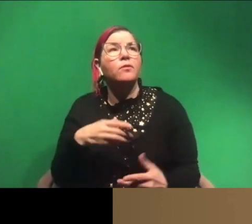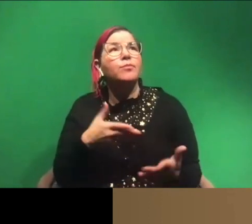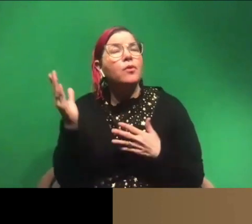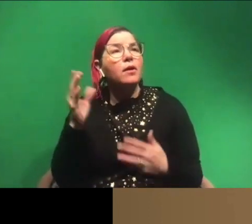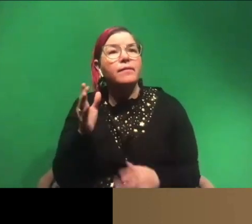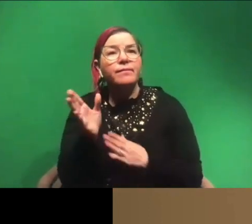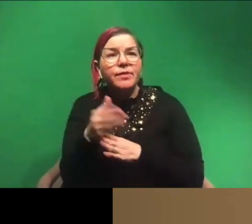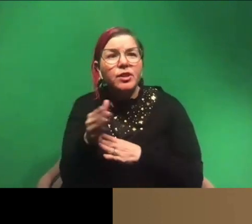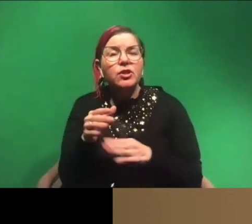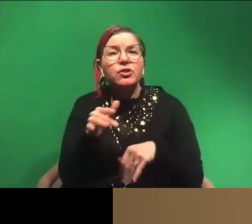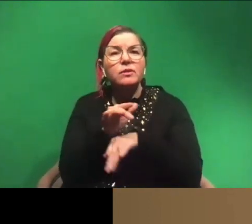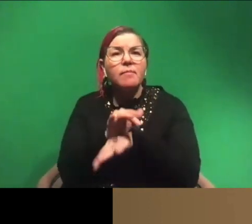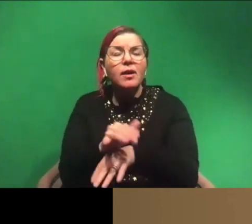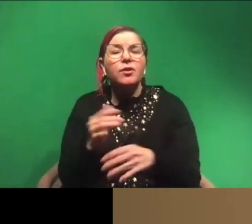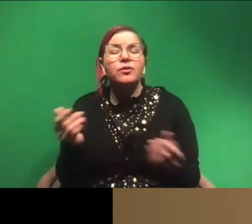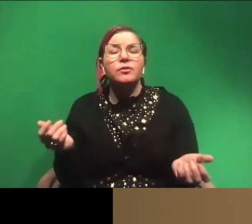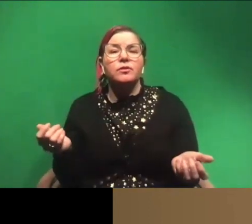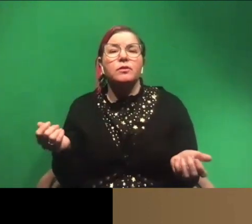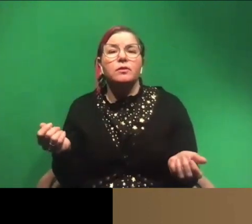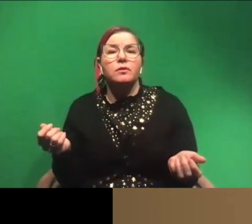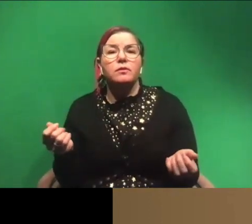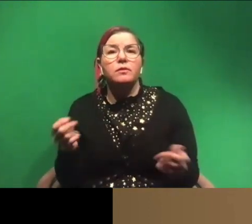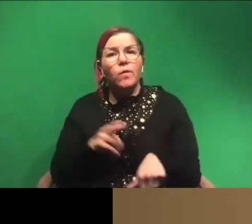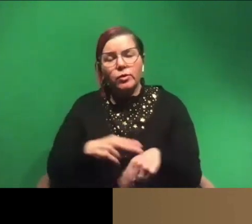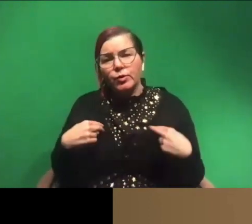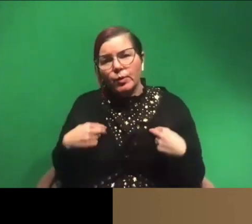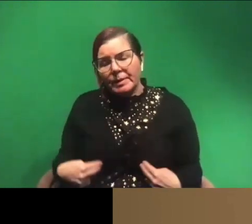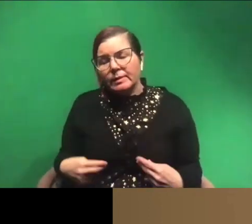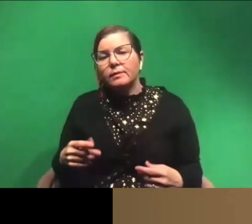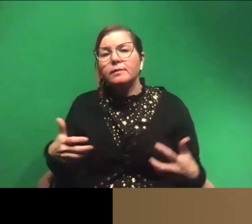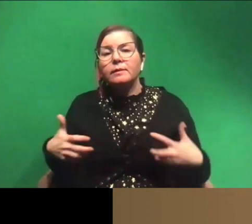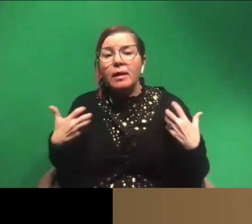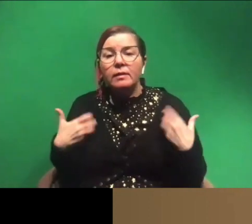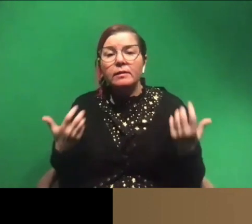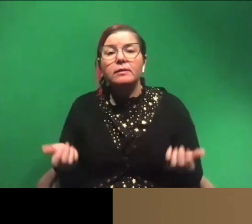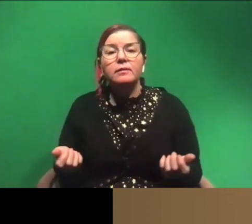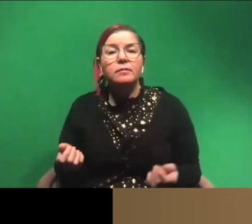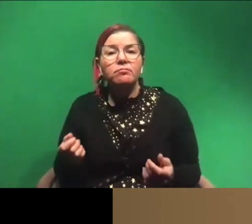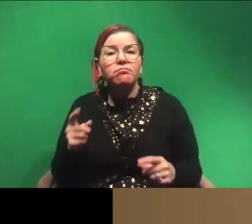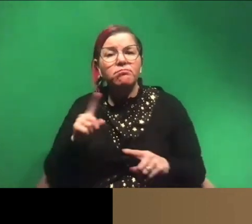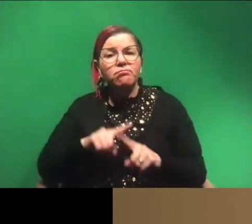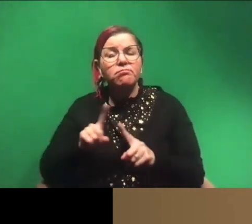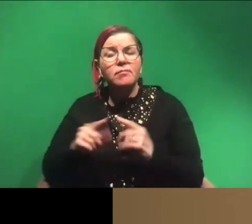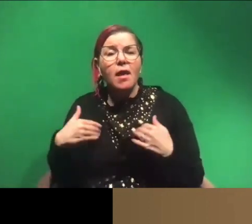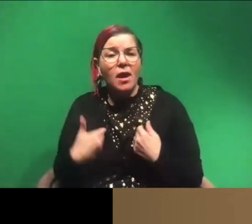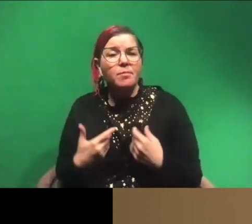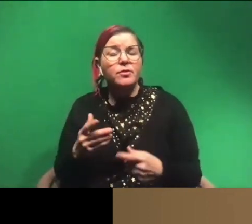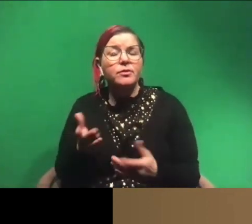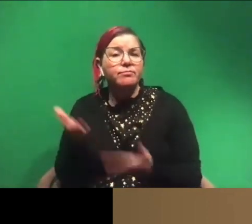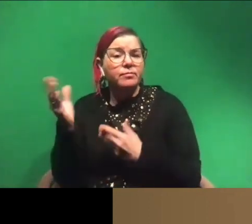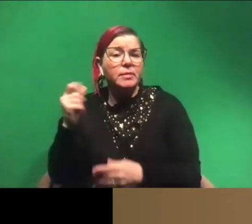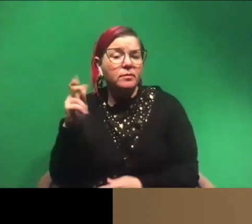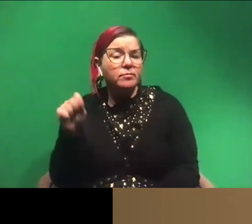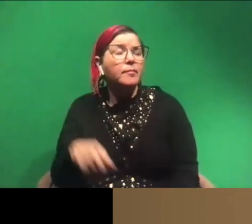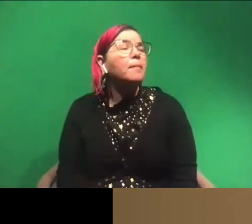fish to spiders to, well, of course, humans, monkeys. So all sorts of animals have been in space.